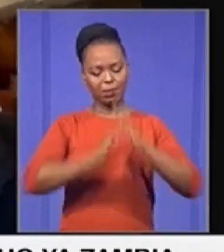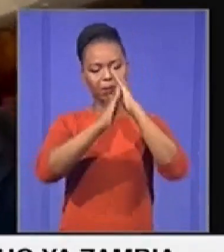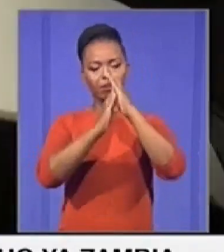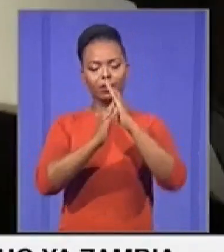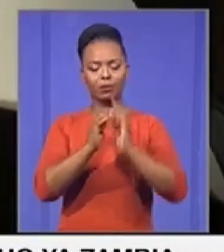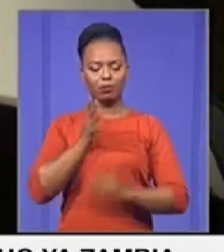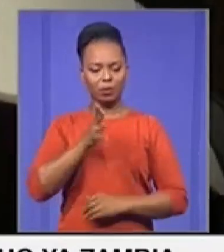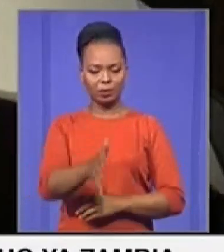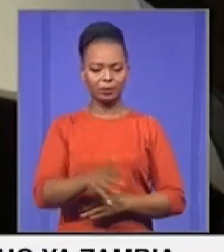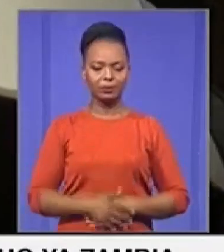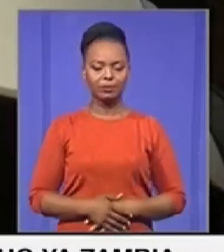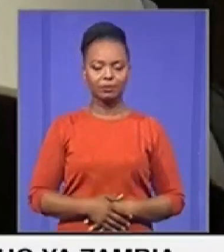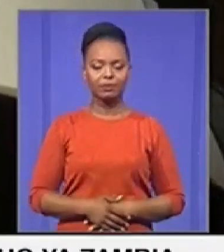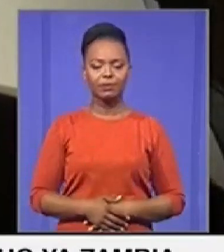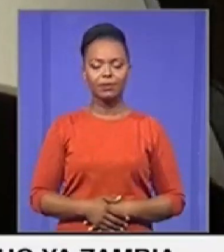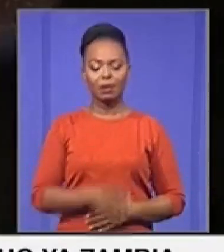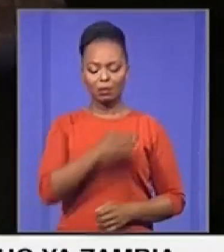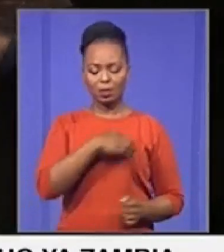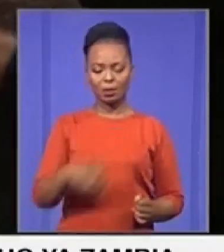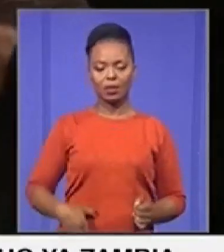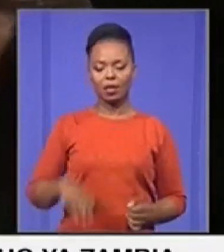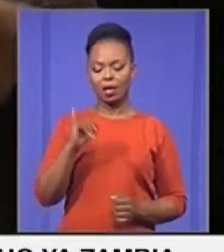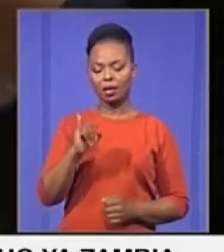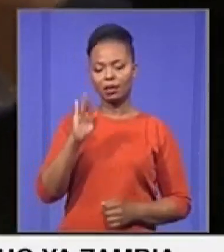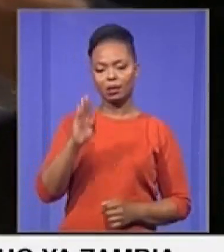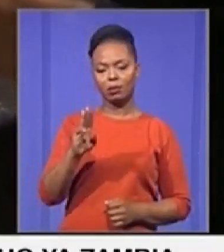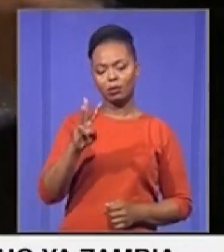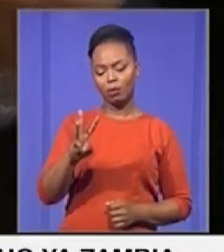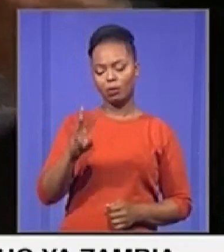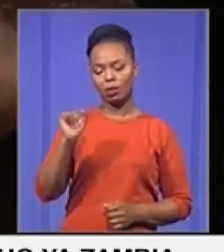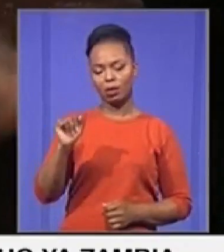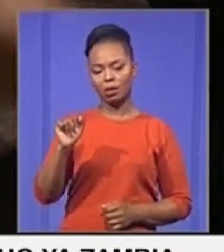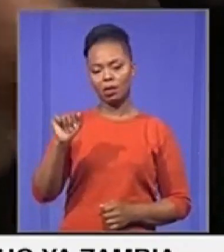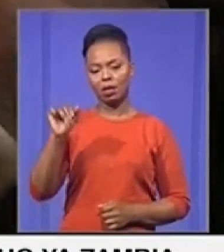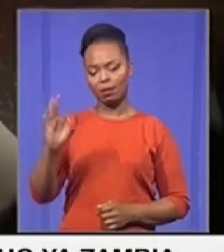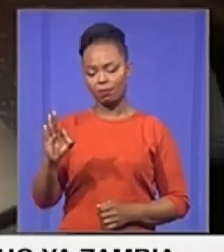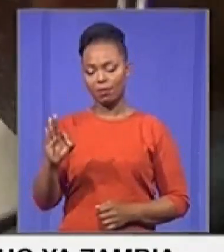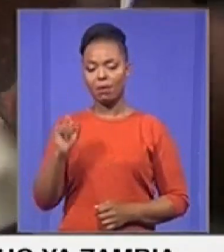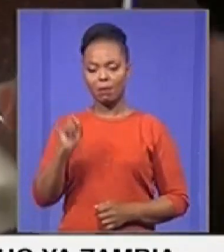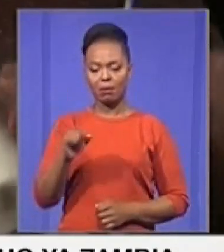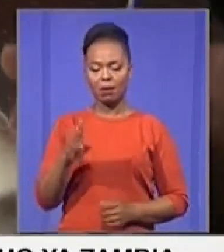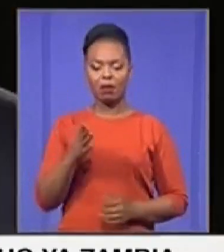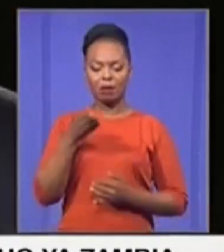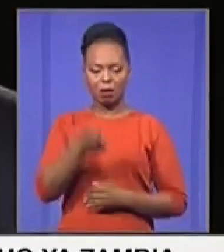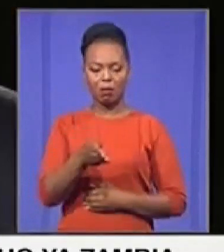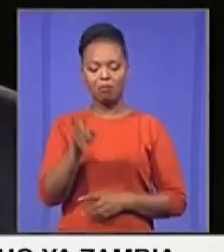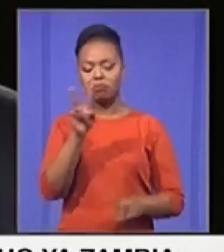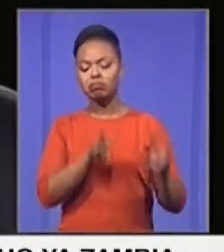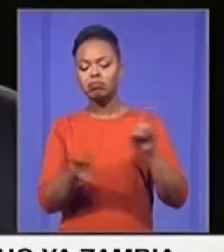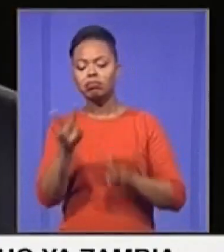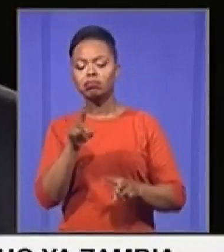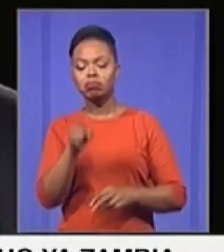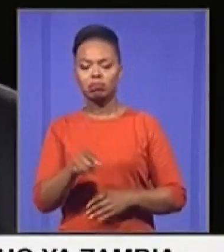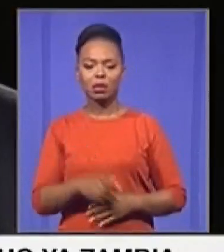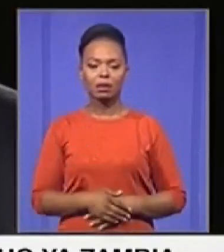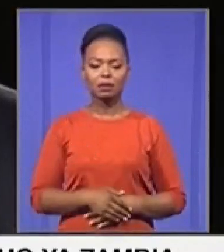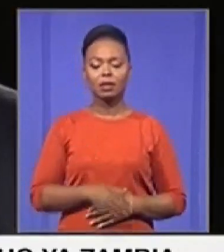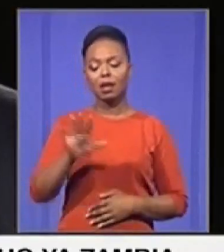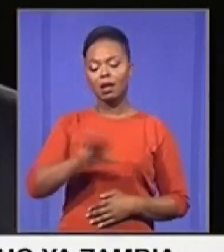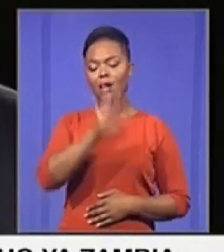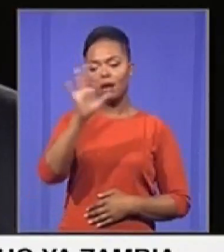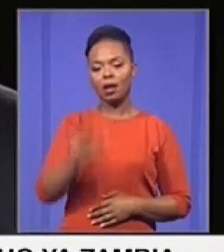spot. Mopresidente wa IAAF Sebastian Coe o teng dipapading tsena ho beha tsamaiso leihlo ha kontinente ya